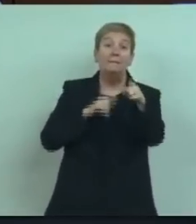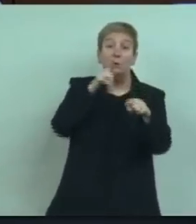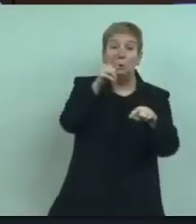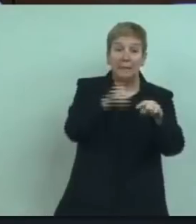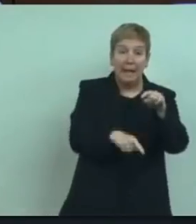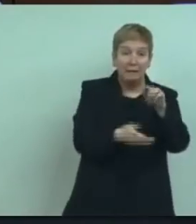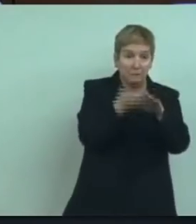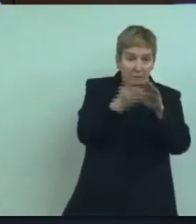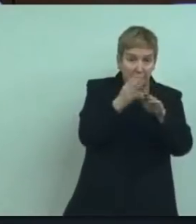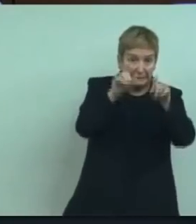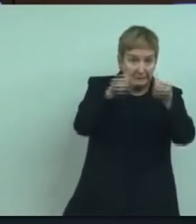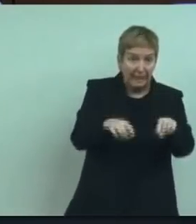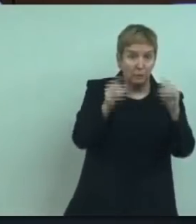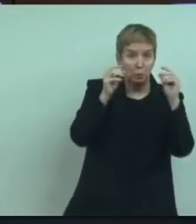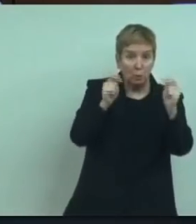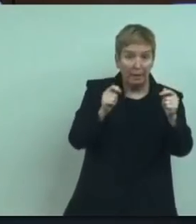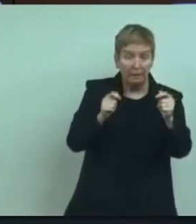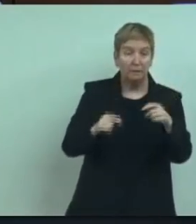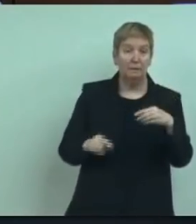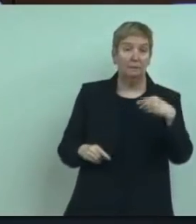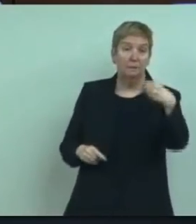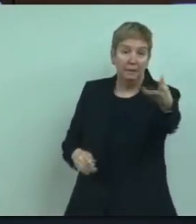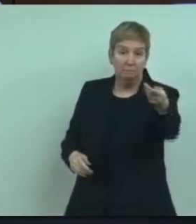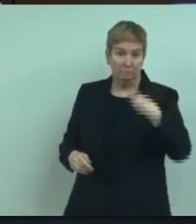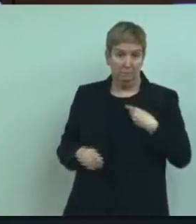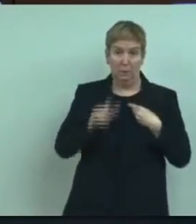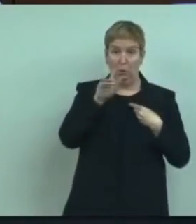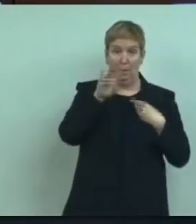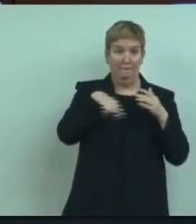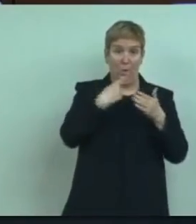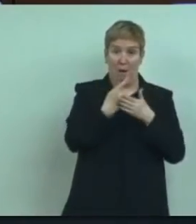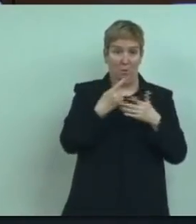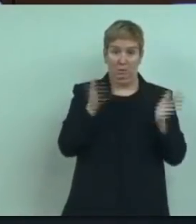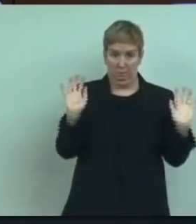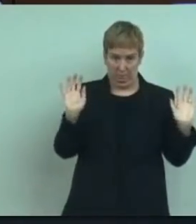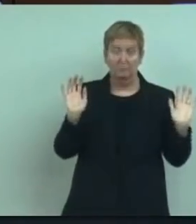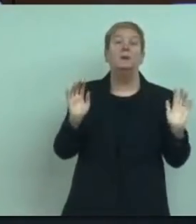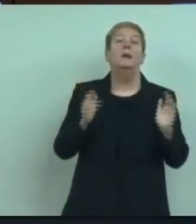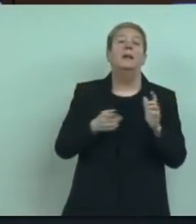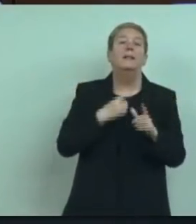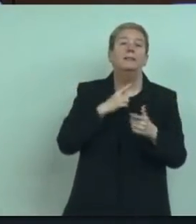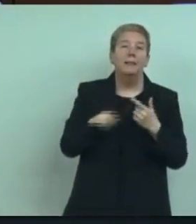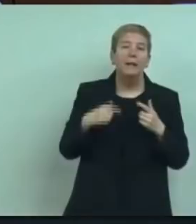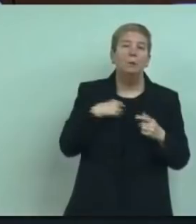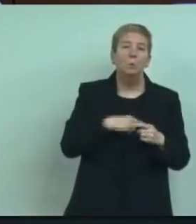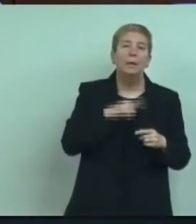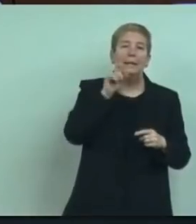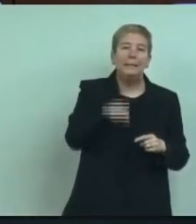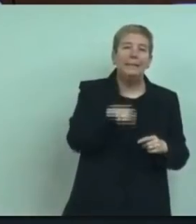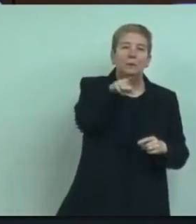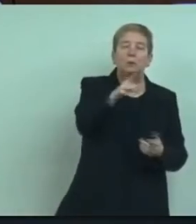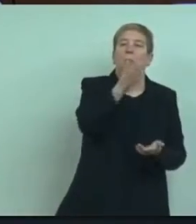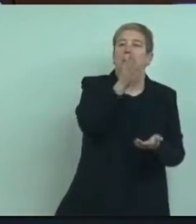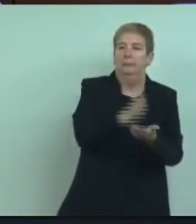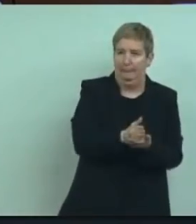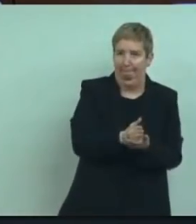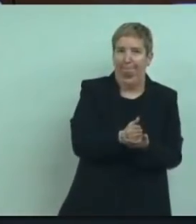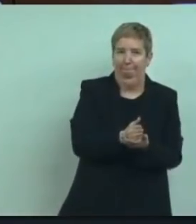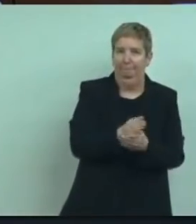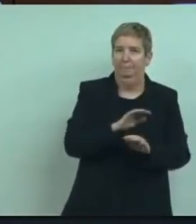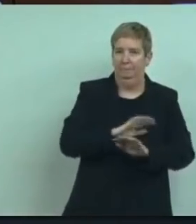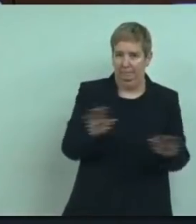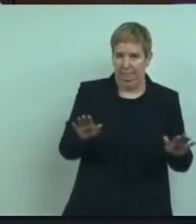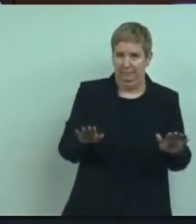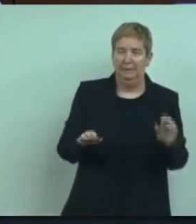quick, 24 hours or less, we need you to the highest degree possible to stop sending